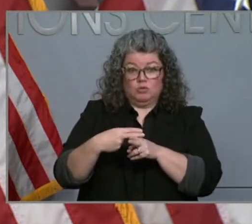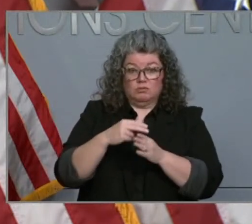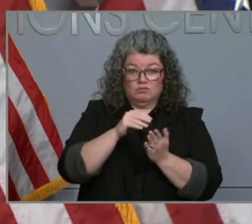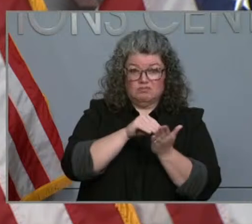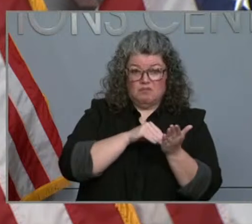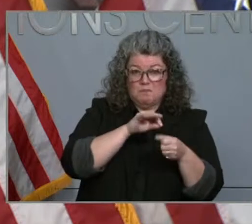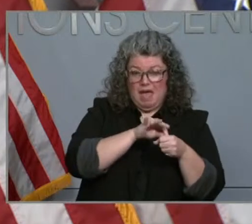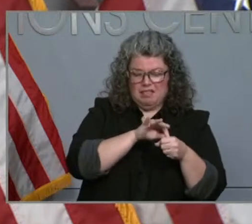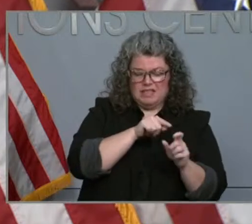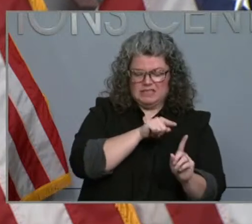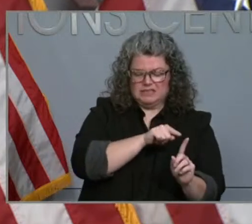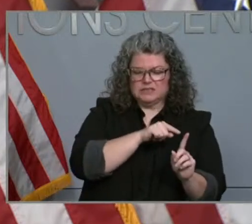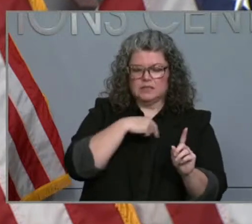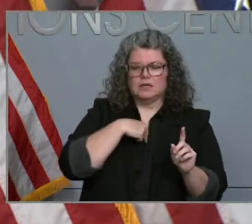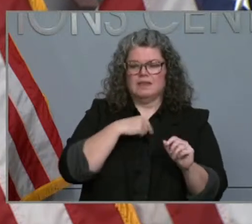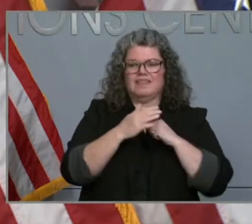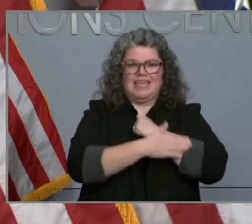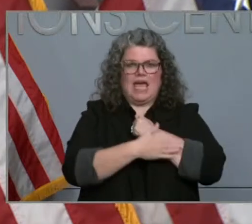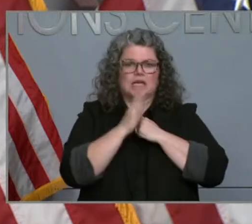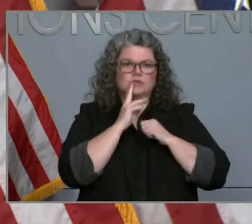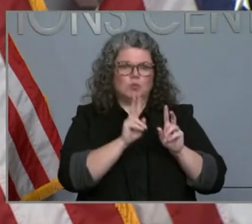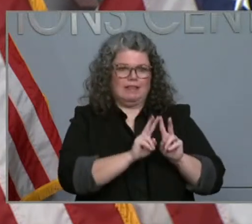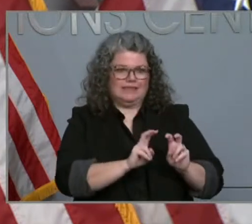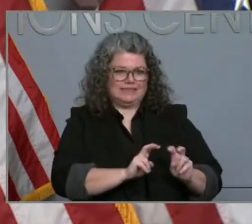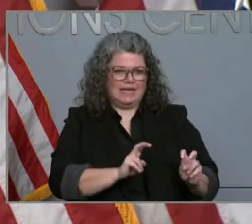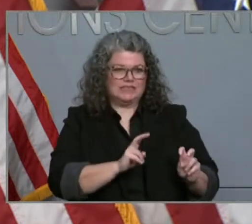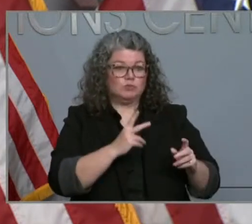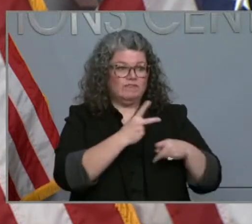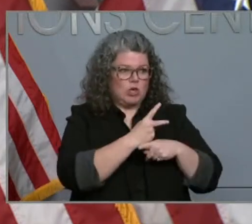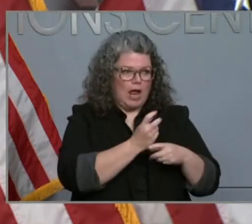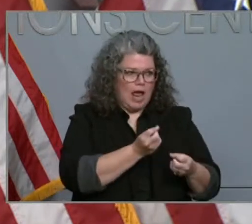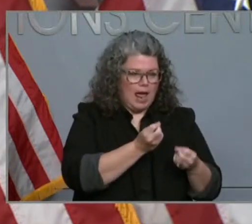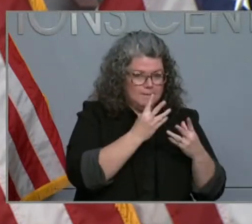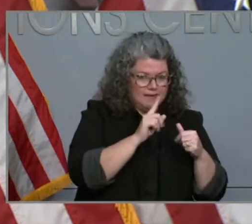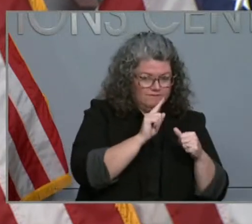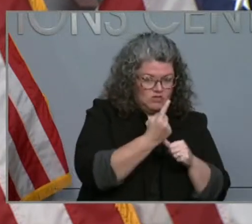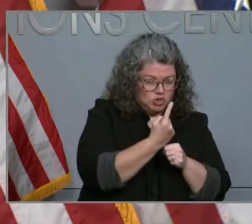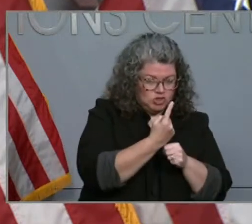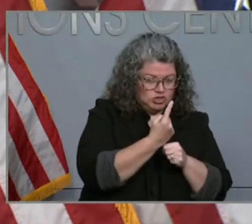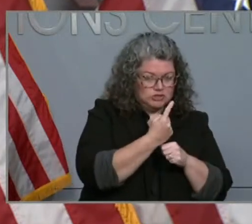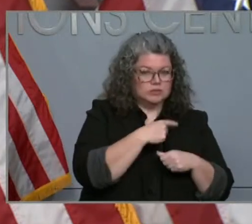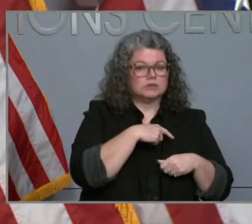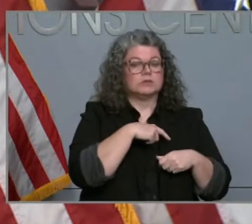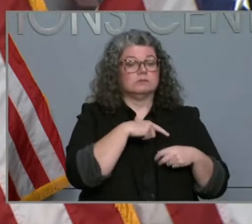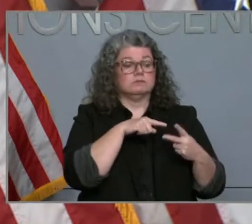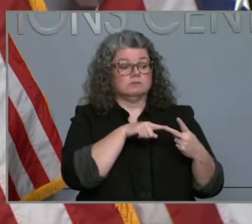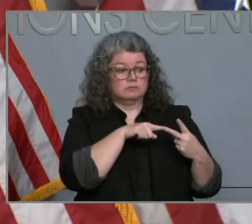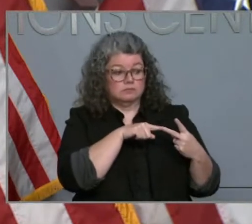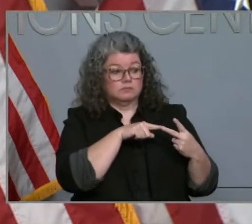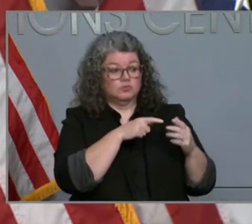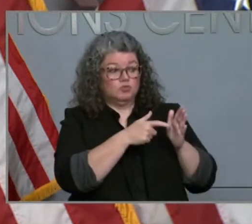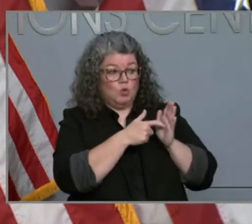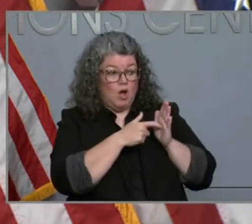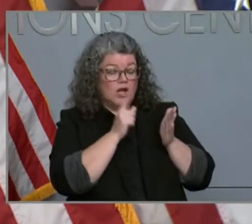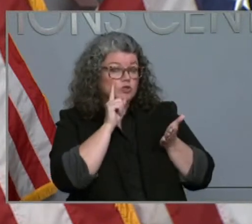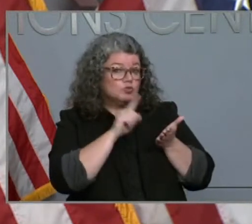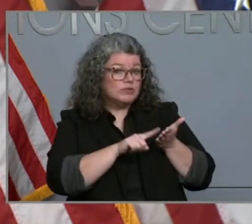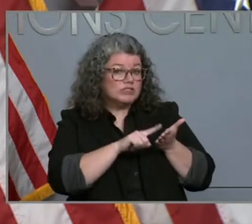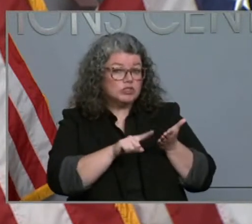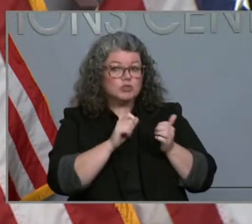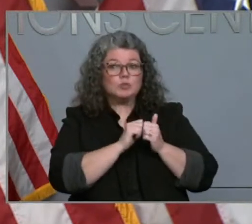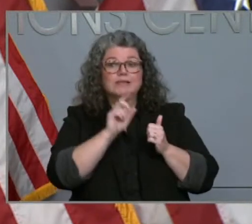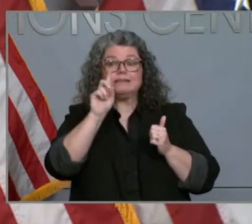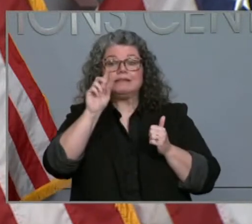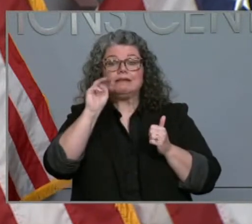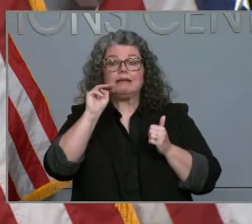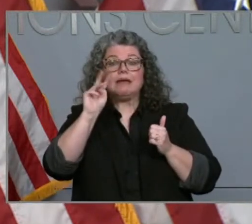assess those as they figure out how many they're dealing with and whether it requires research with the